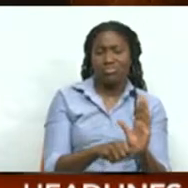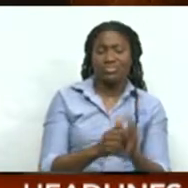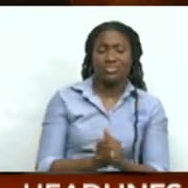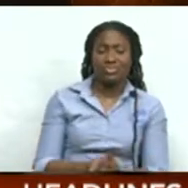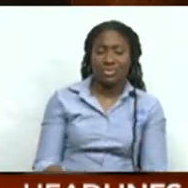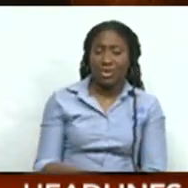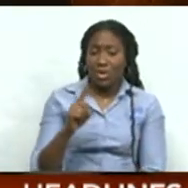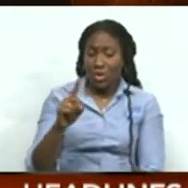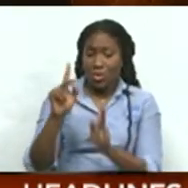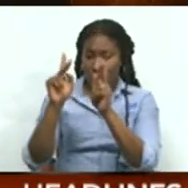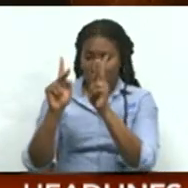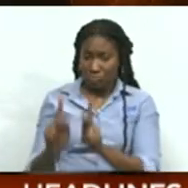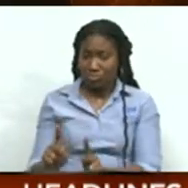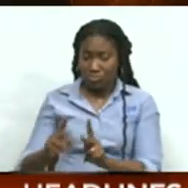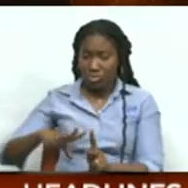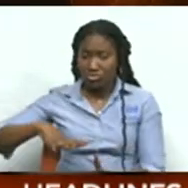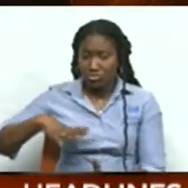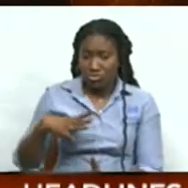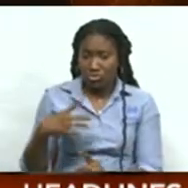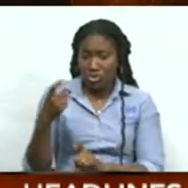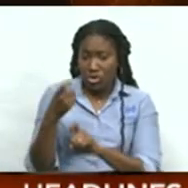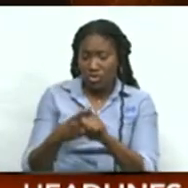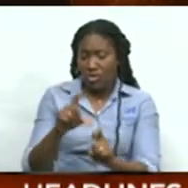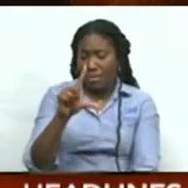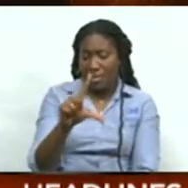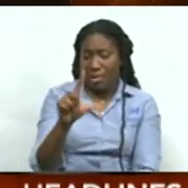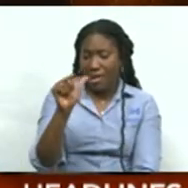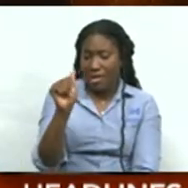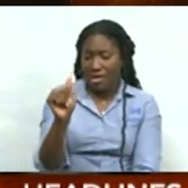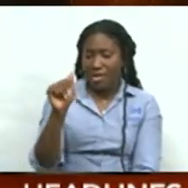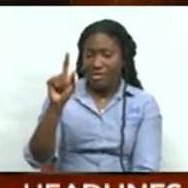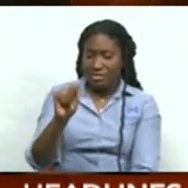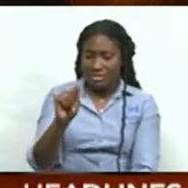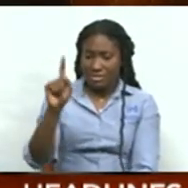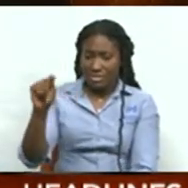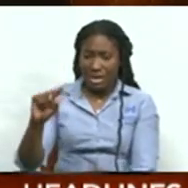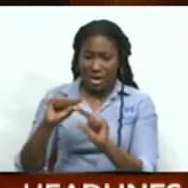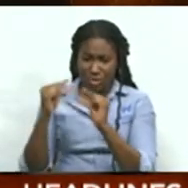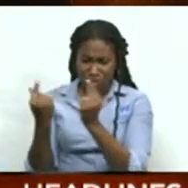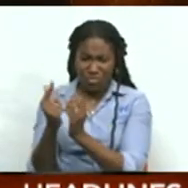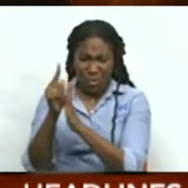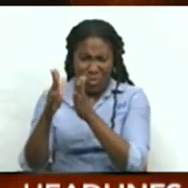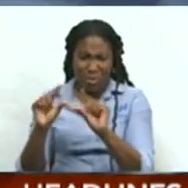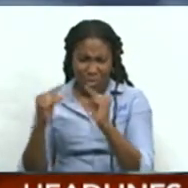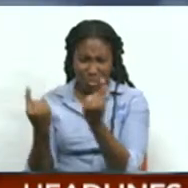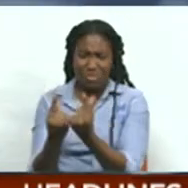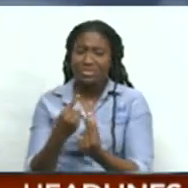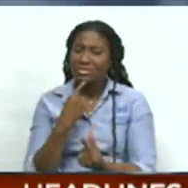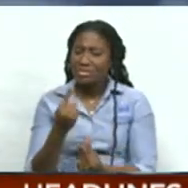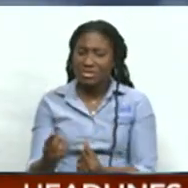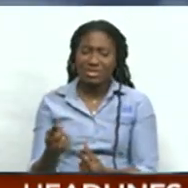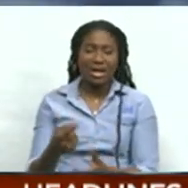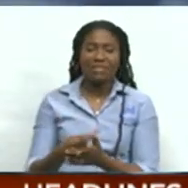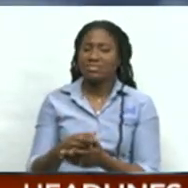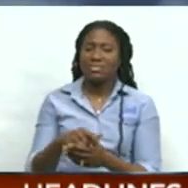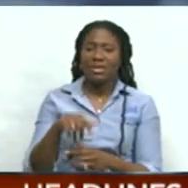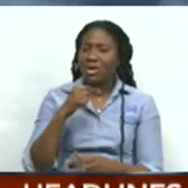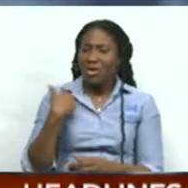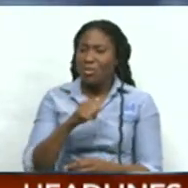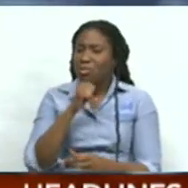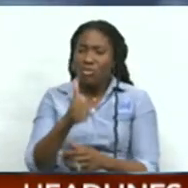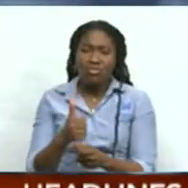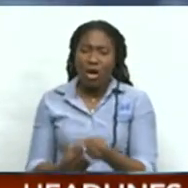senior ordinary member of the LATT Council, said the president's position was not endorsed or sanctioned by council. She explains